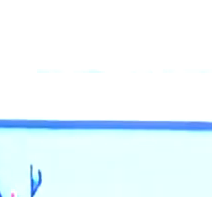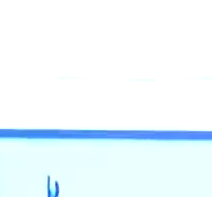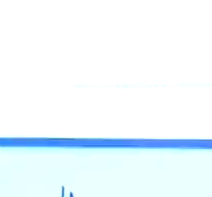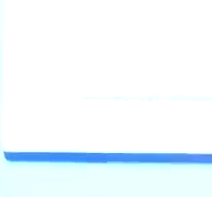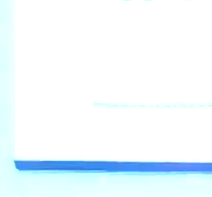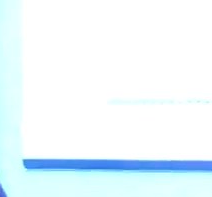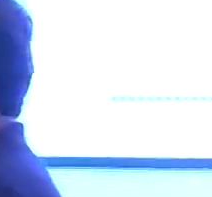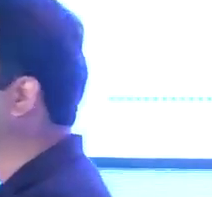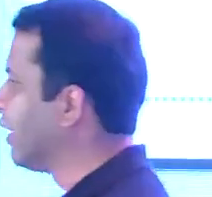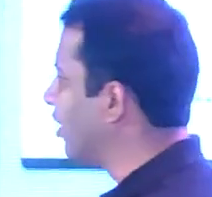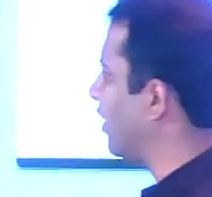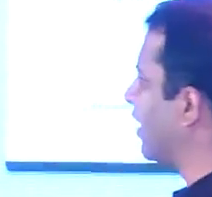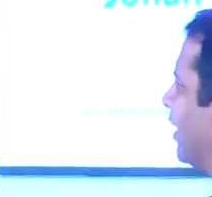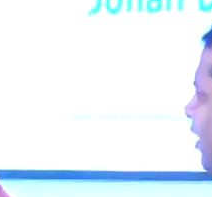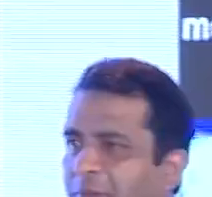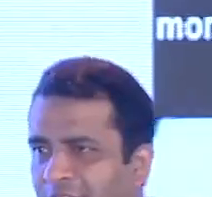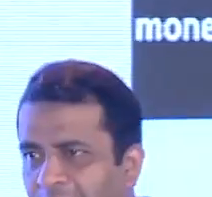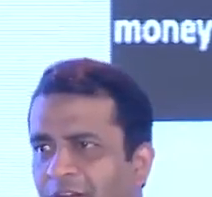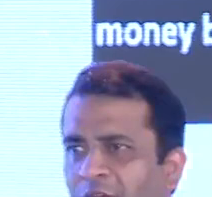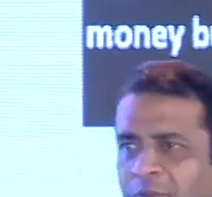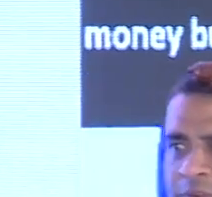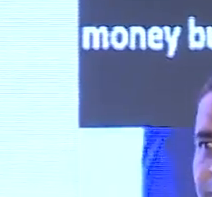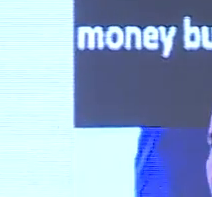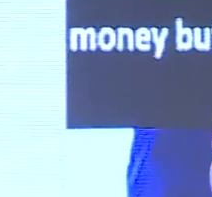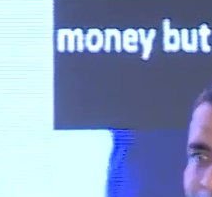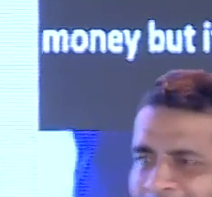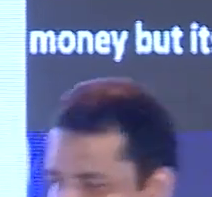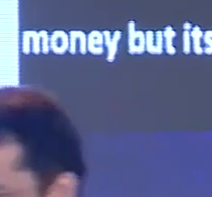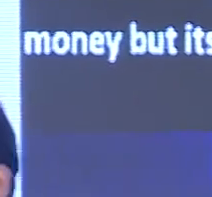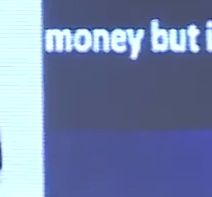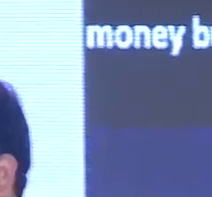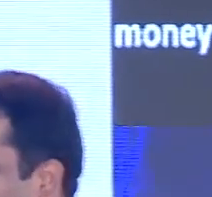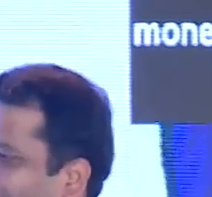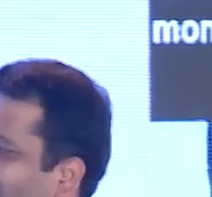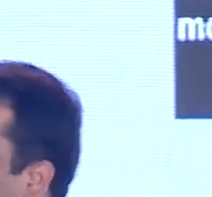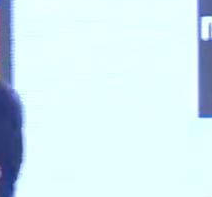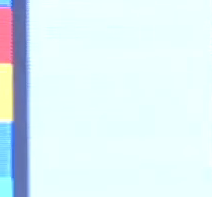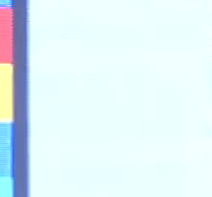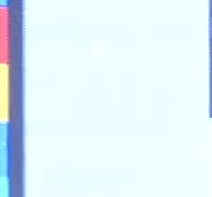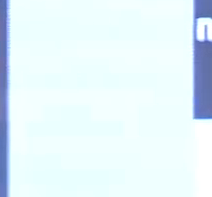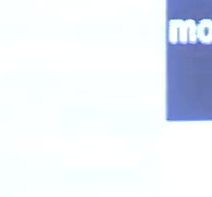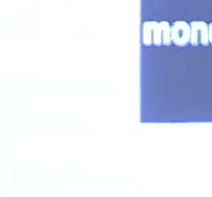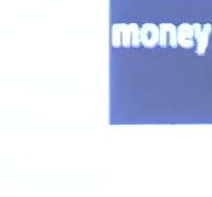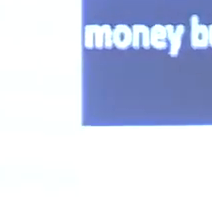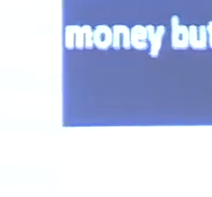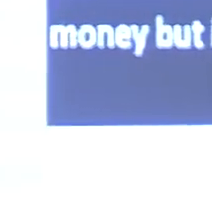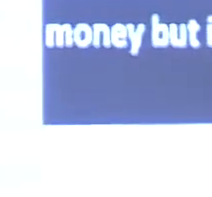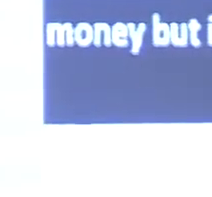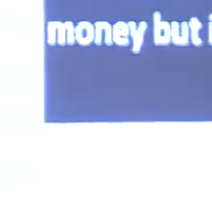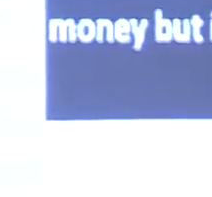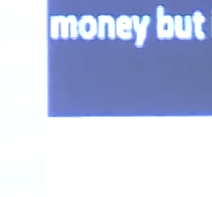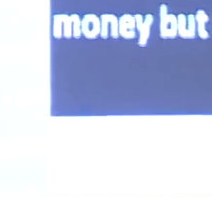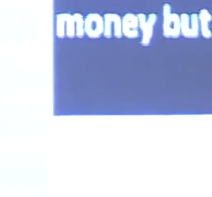If Firoz is around, why can't he come? Jadeep, why don't you come? Chalo bhai. Okay.